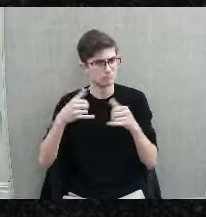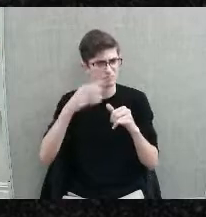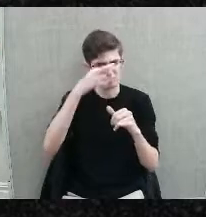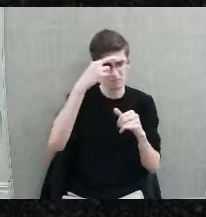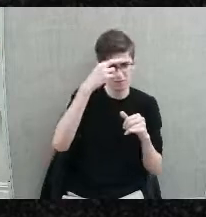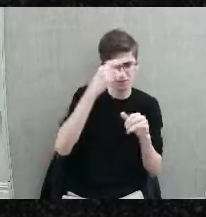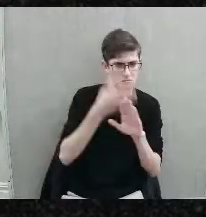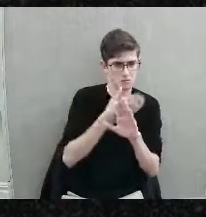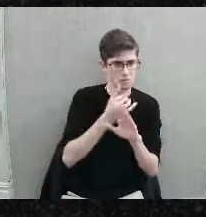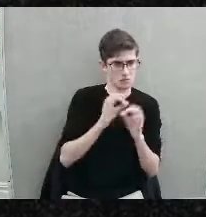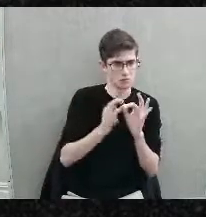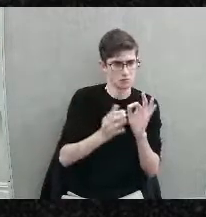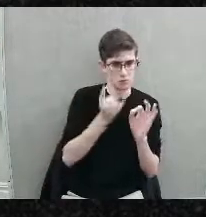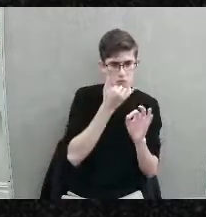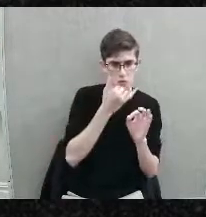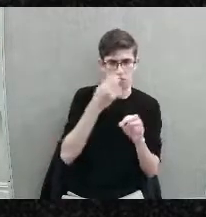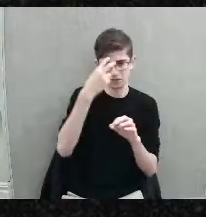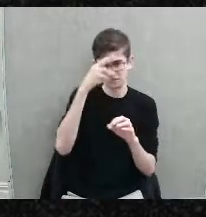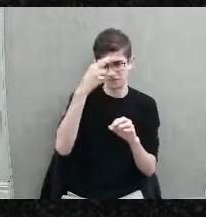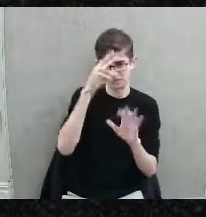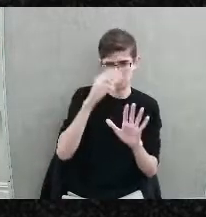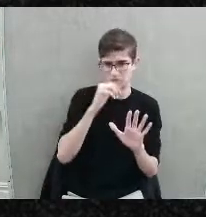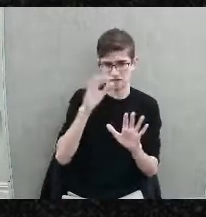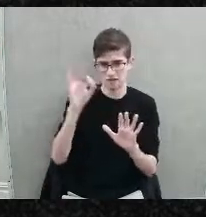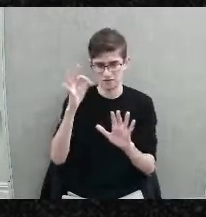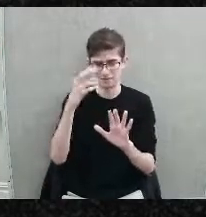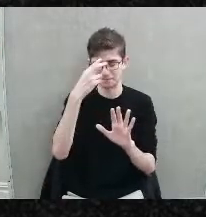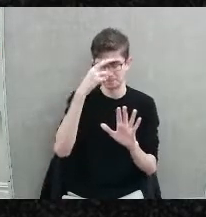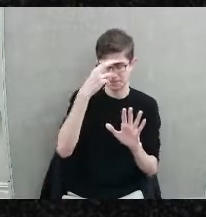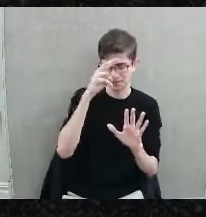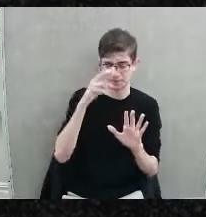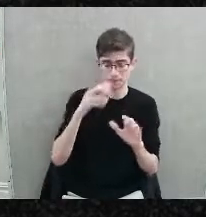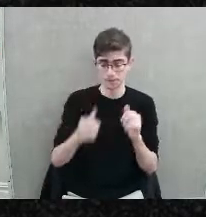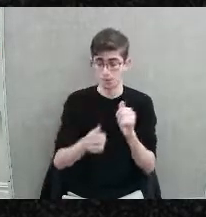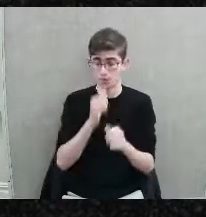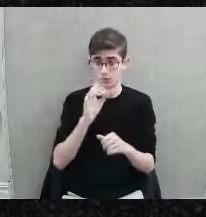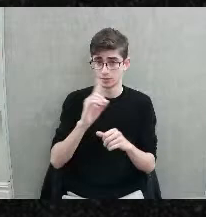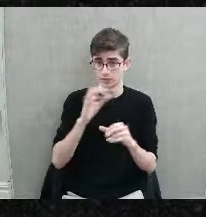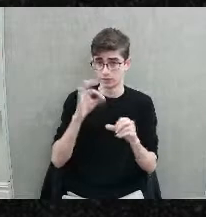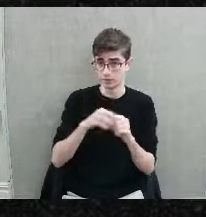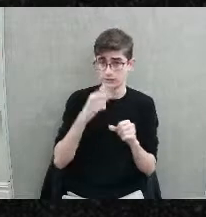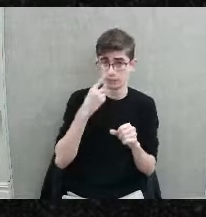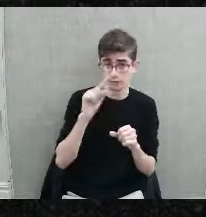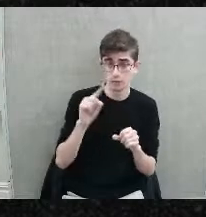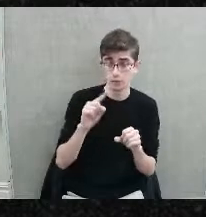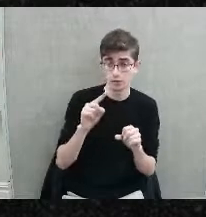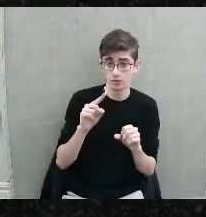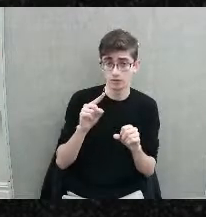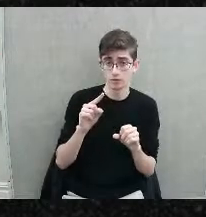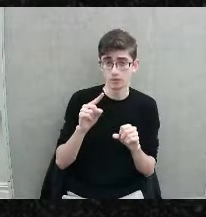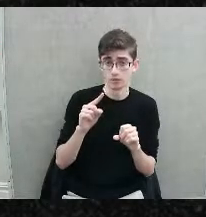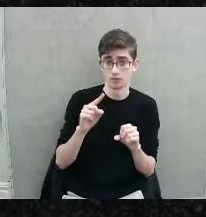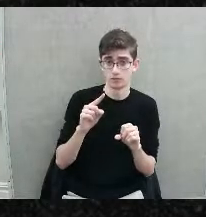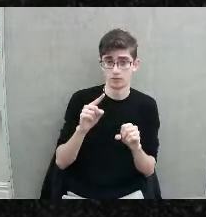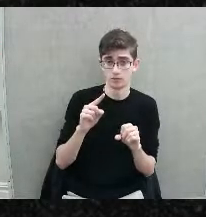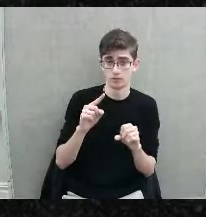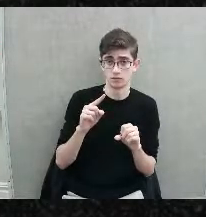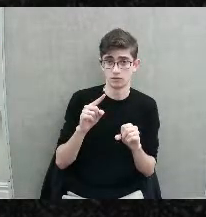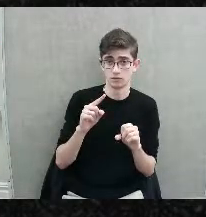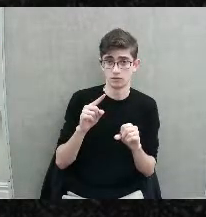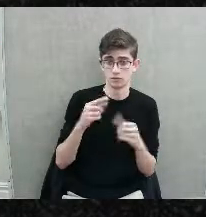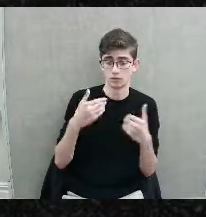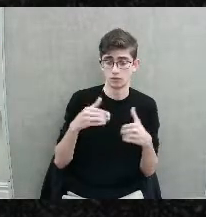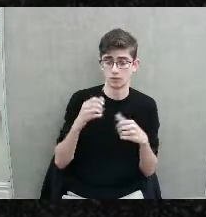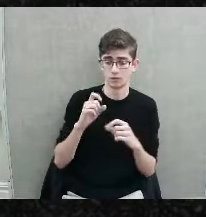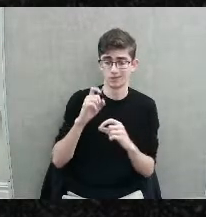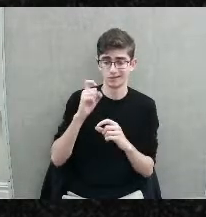most democratically voted for, is giving the army unprecedented powers